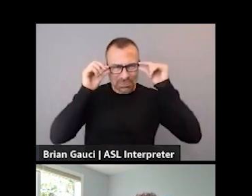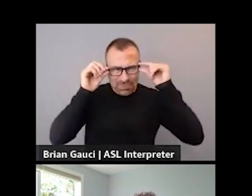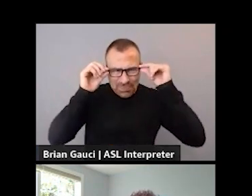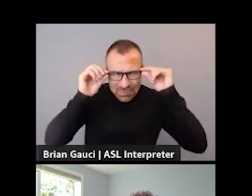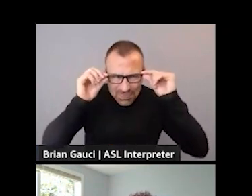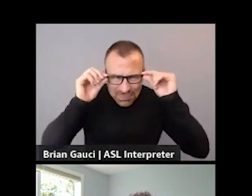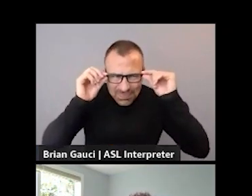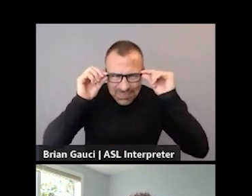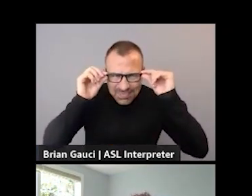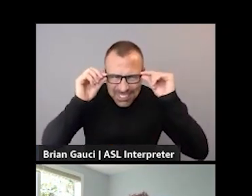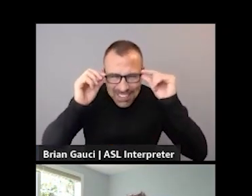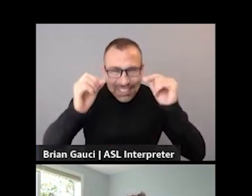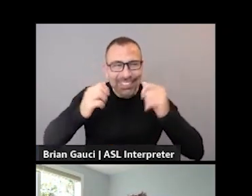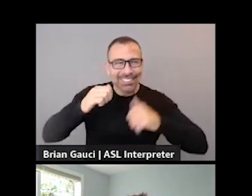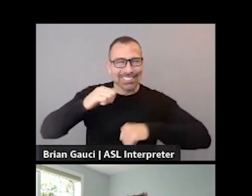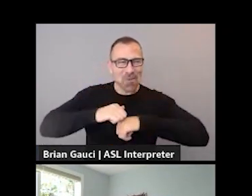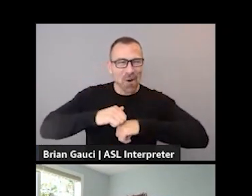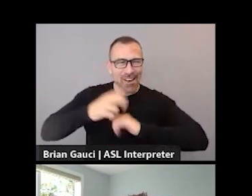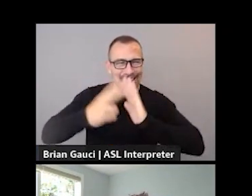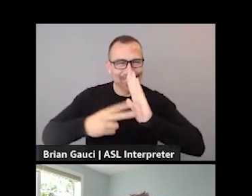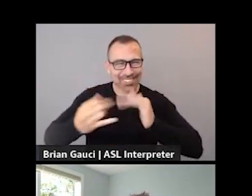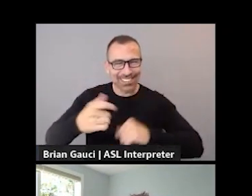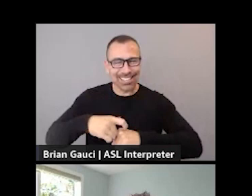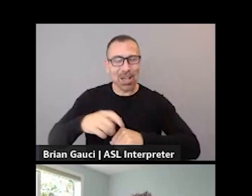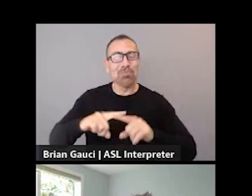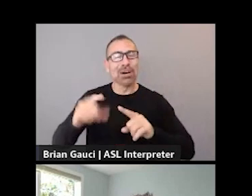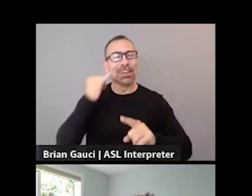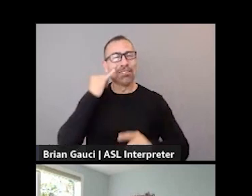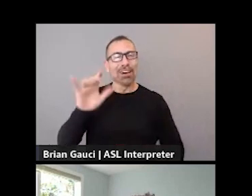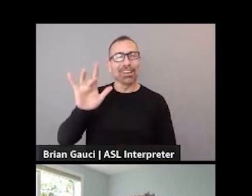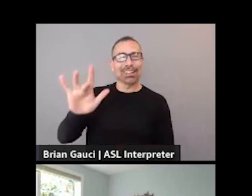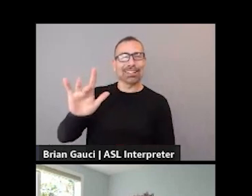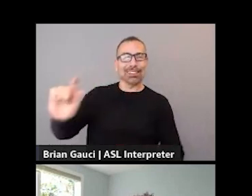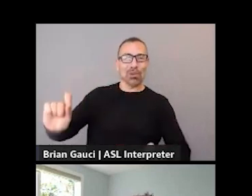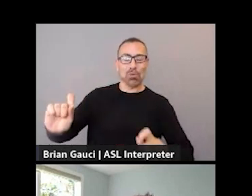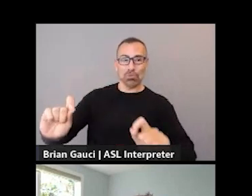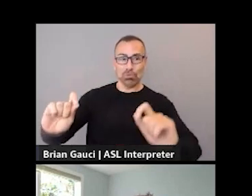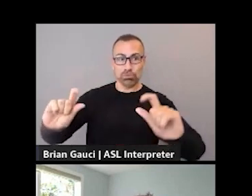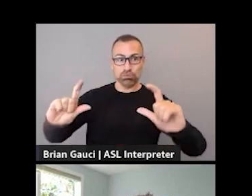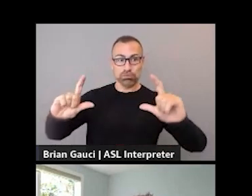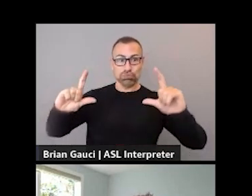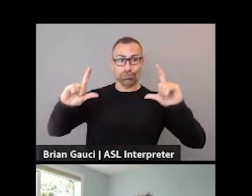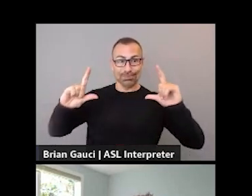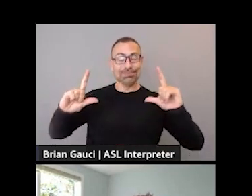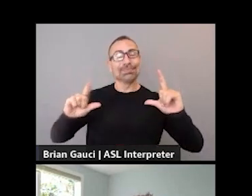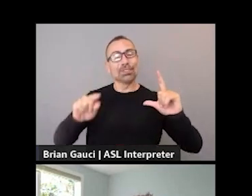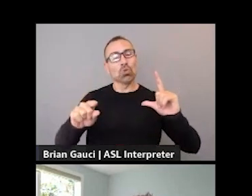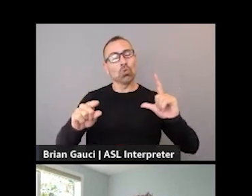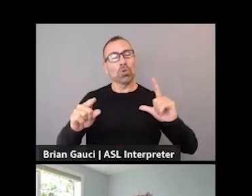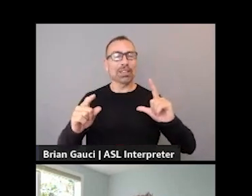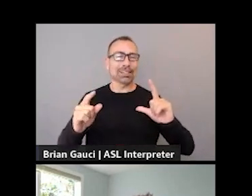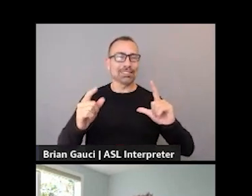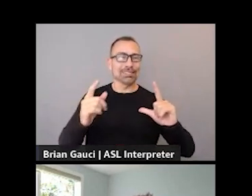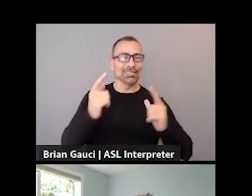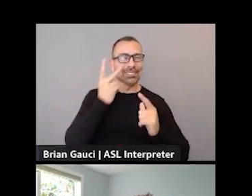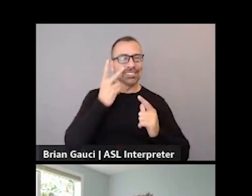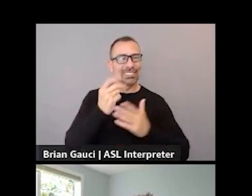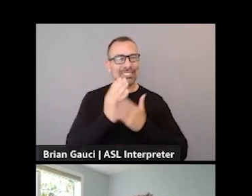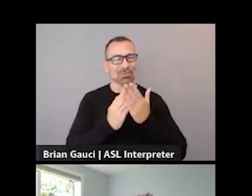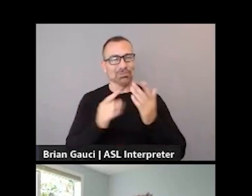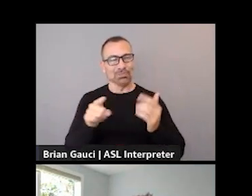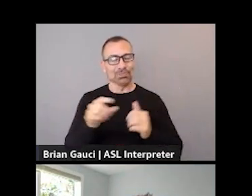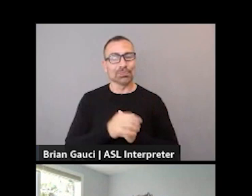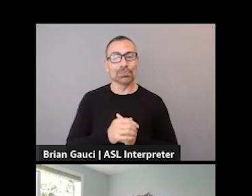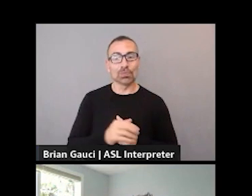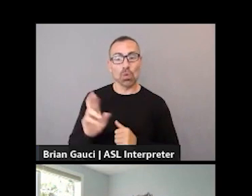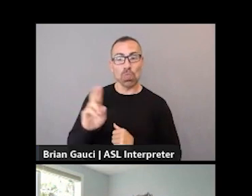I click over to this screen over here and zoom in a little bit, we can quickly walk through some of this. So on the right-hand